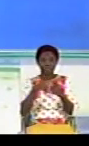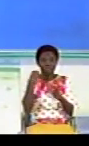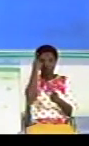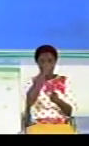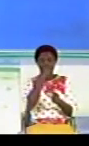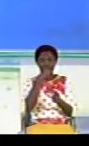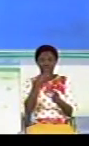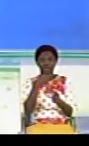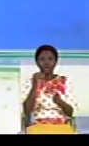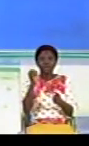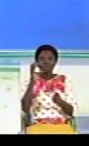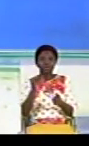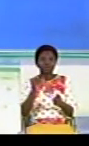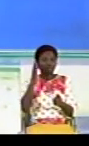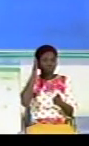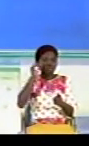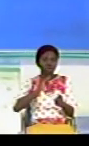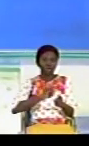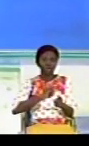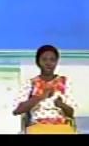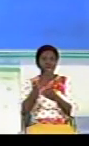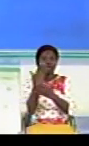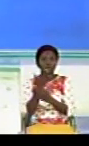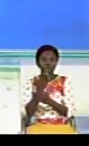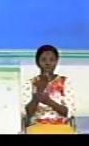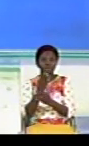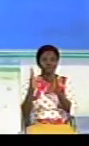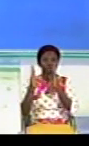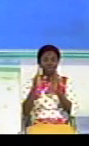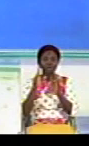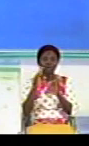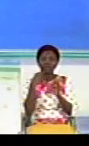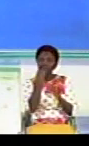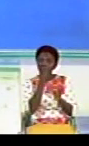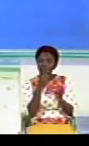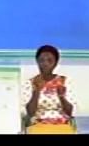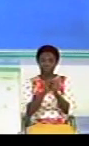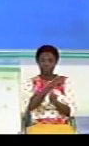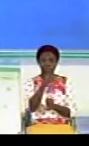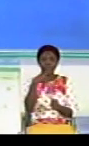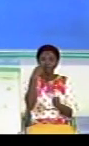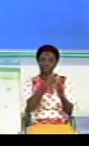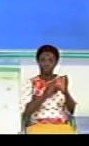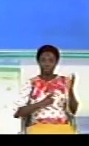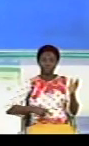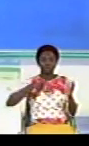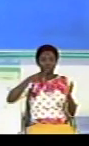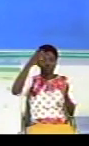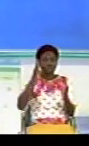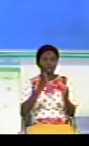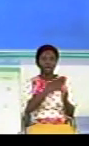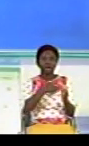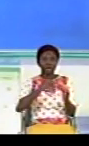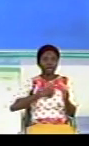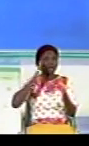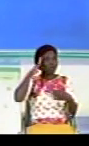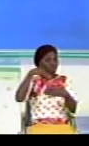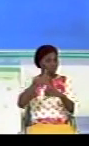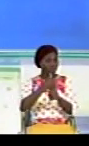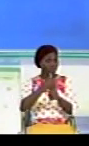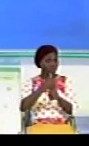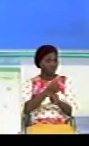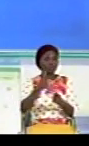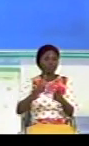I plead with you, says the Lord God, and I will cause you to pass under